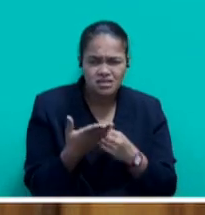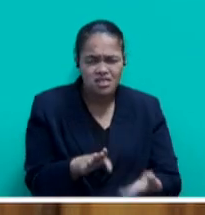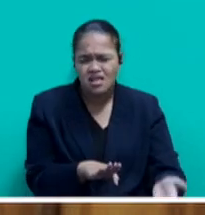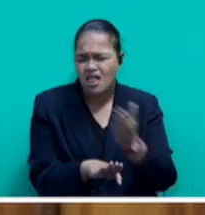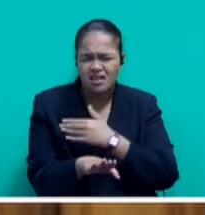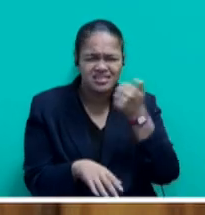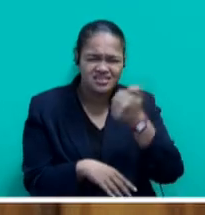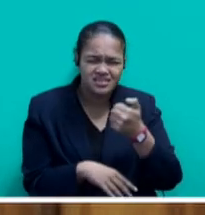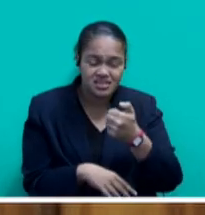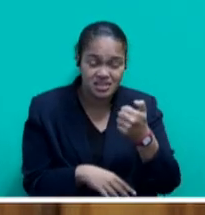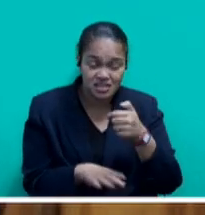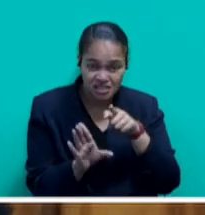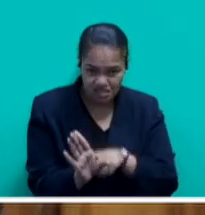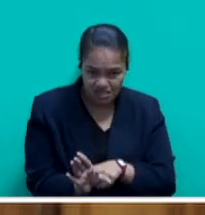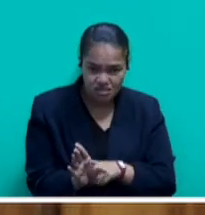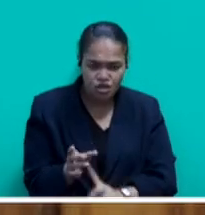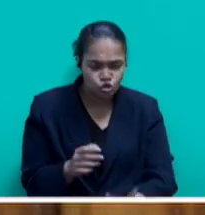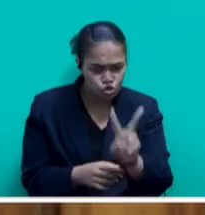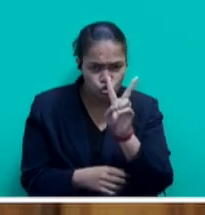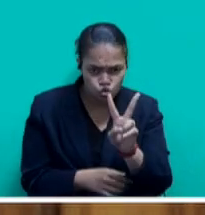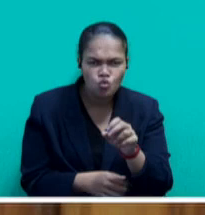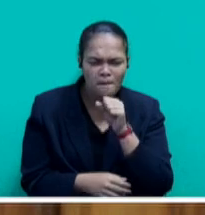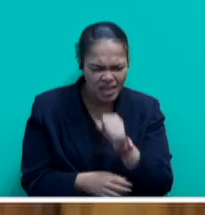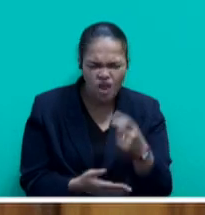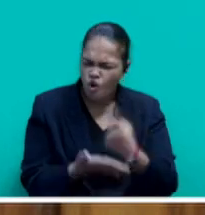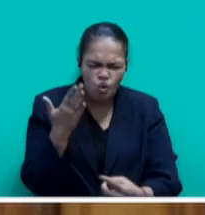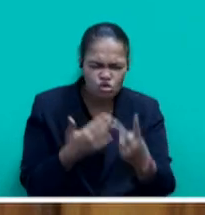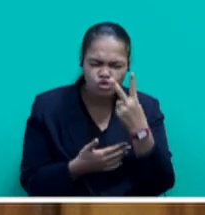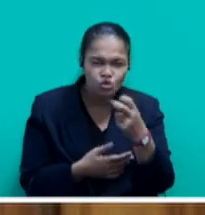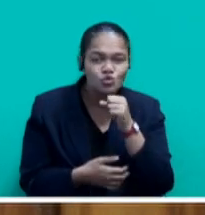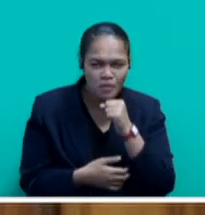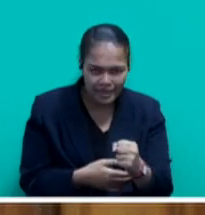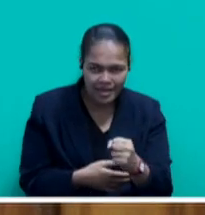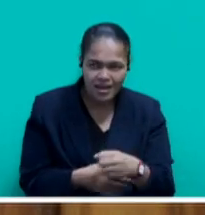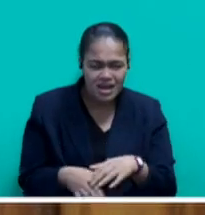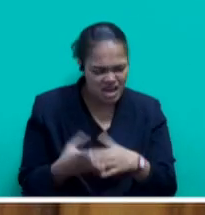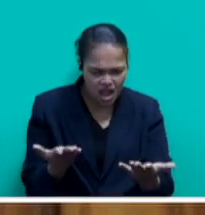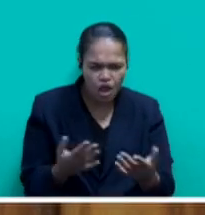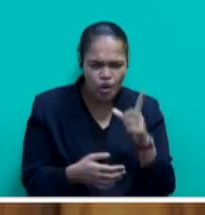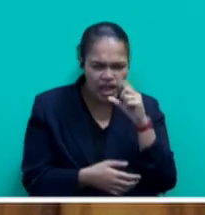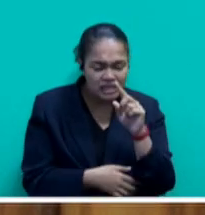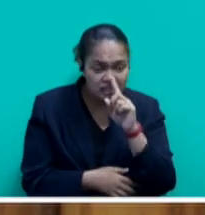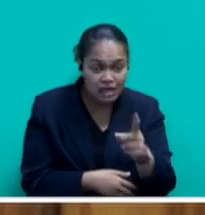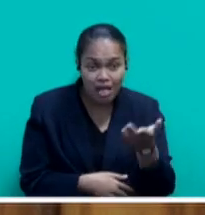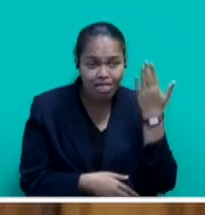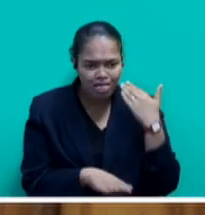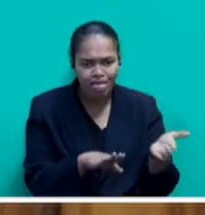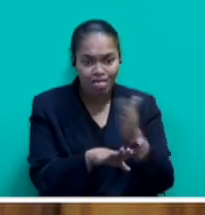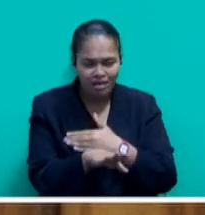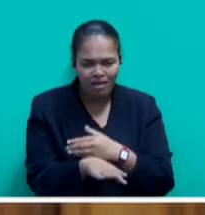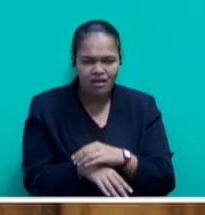16 years, which were dictated by two men, and two men only. Now we can hear them barking, but in the last two parliaments they